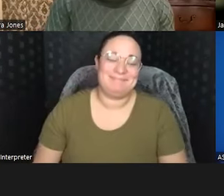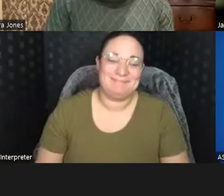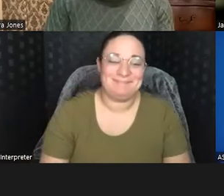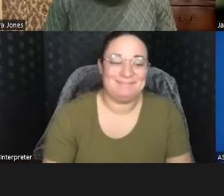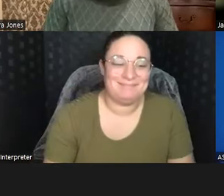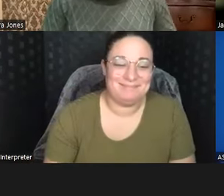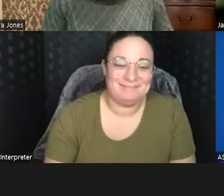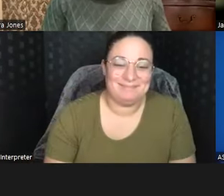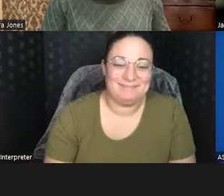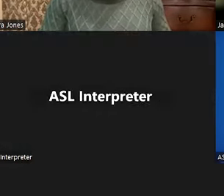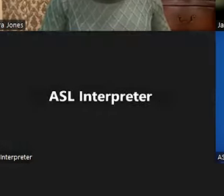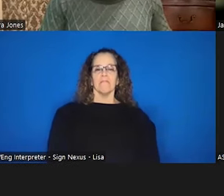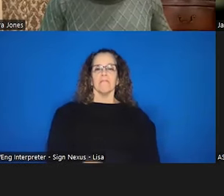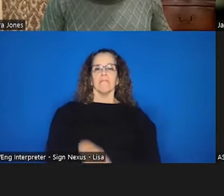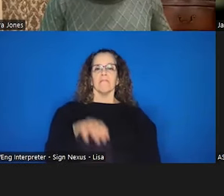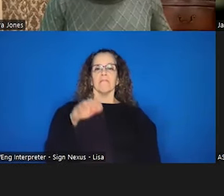Yeah, I mean, I think that,